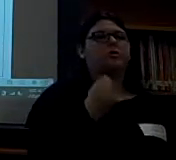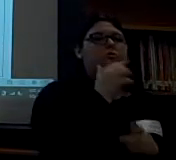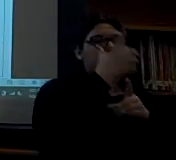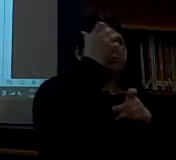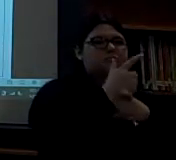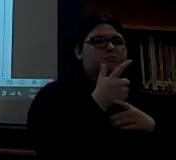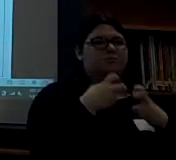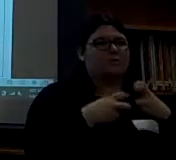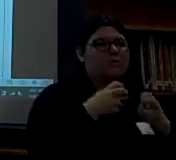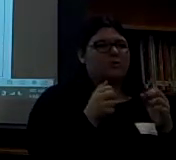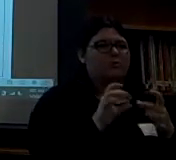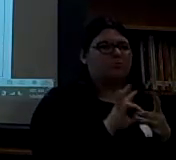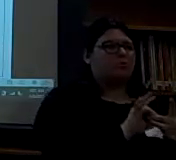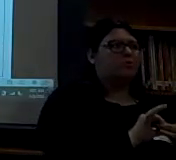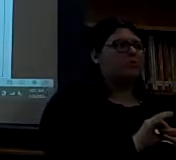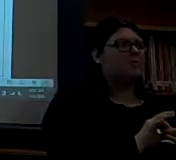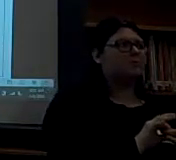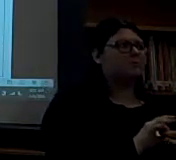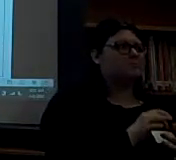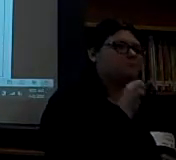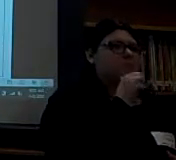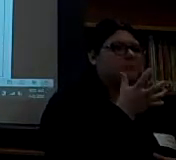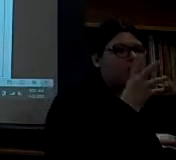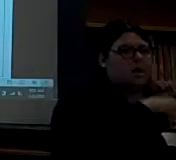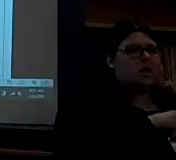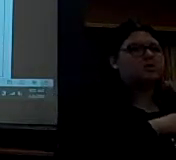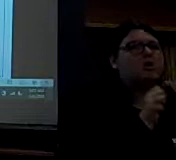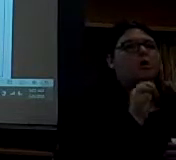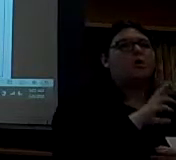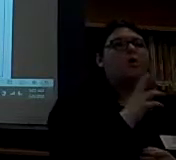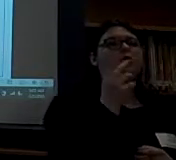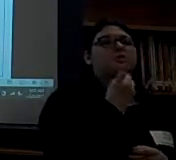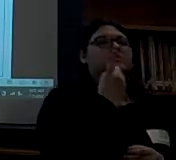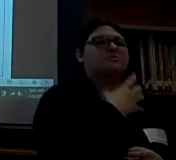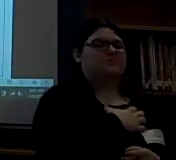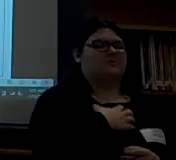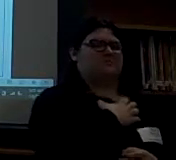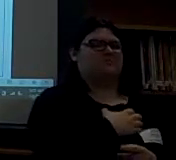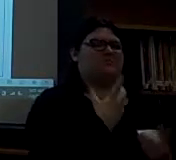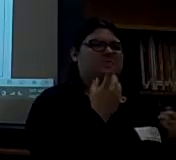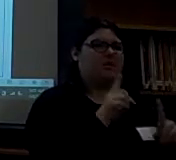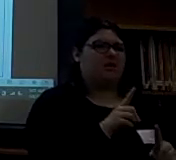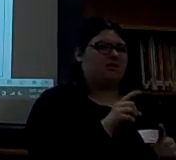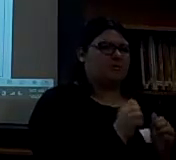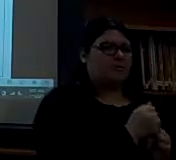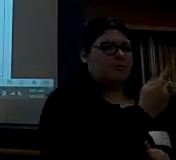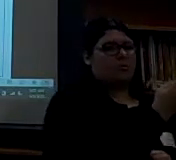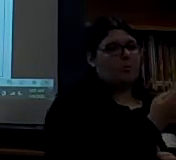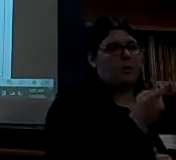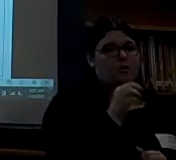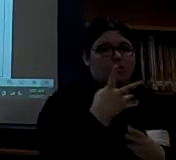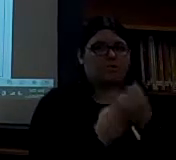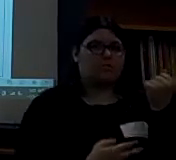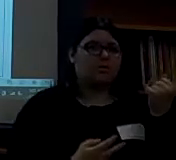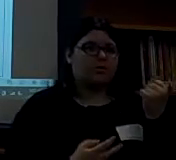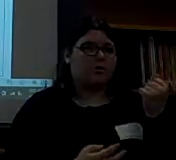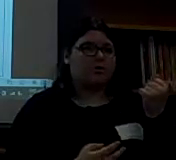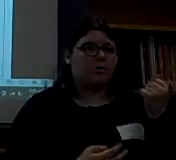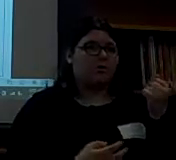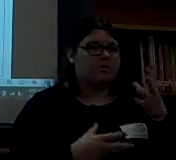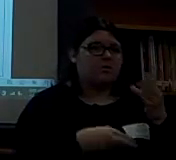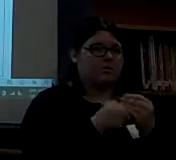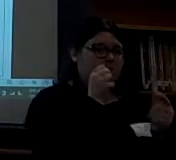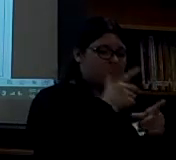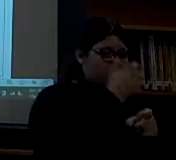either related to lack of engagement or there's some sort of yuck going on with one or both. Then we add the sibling